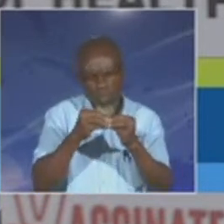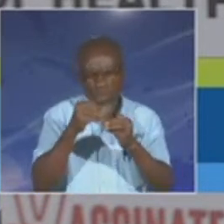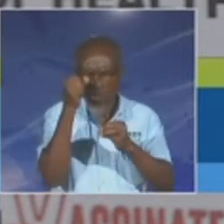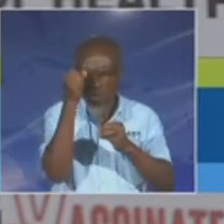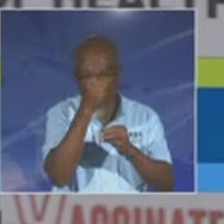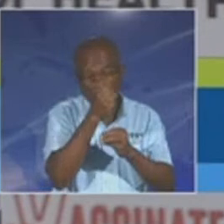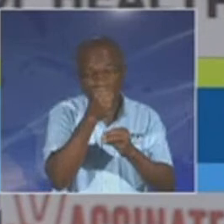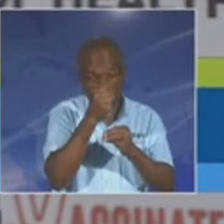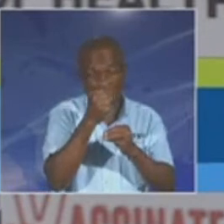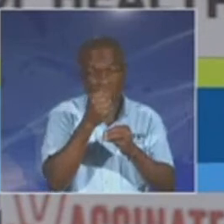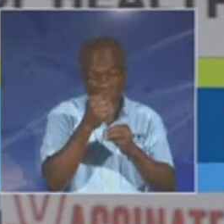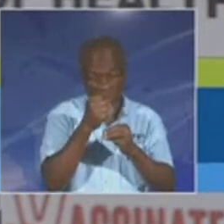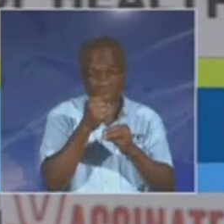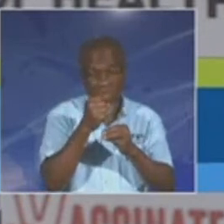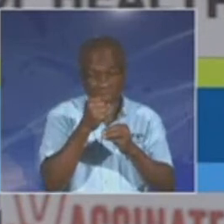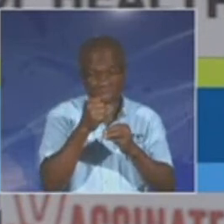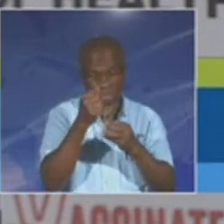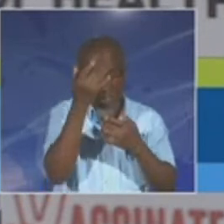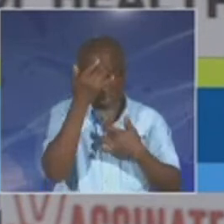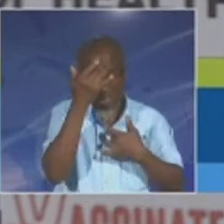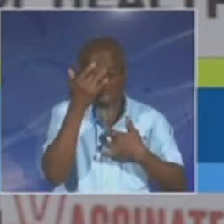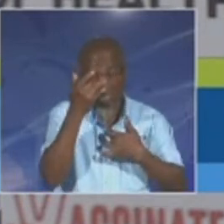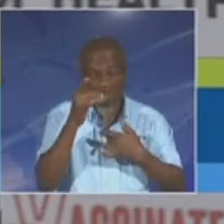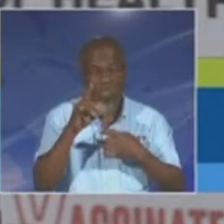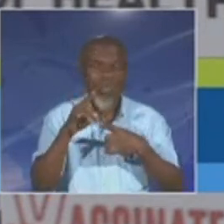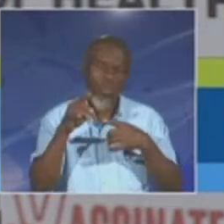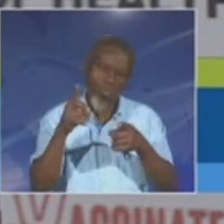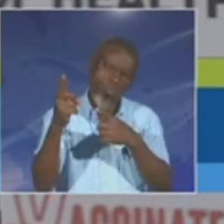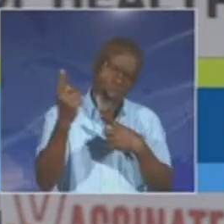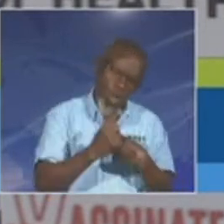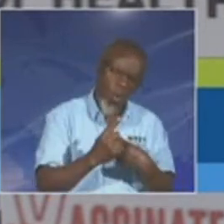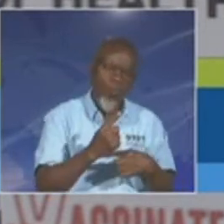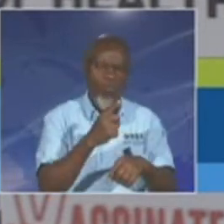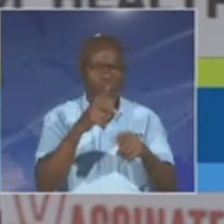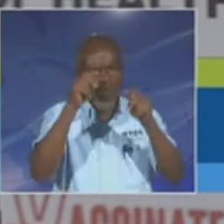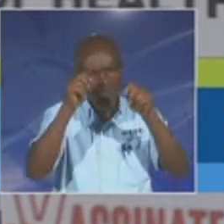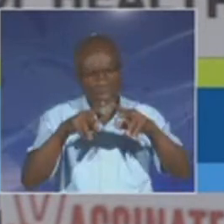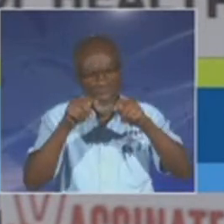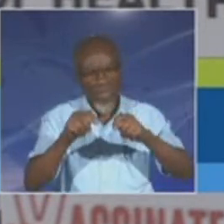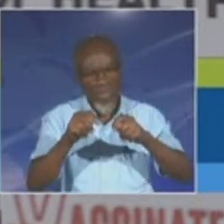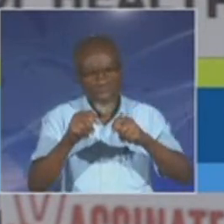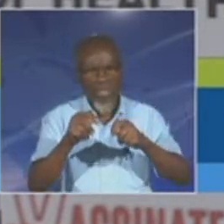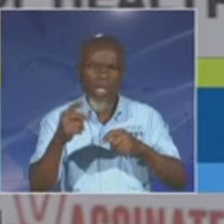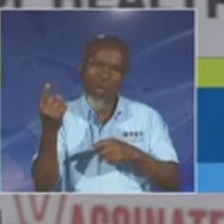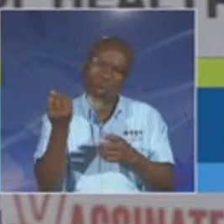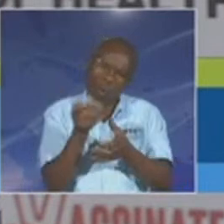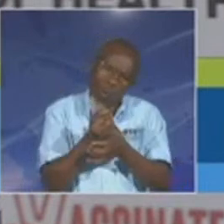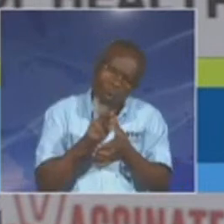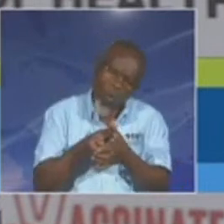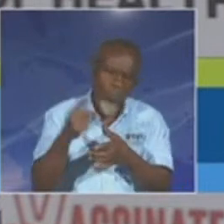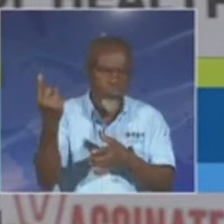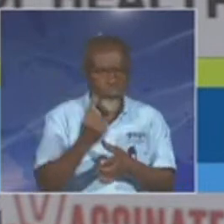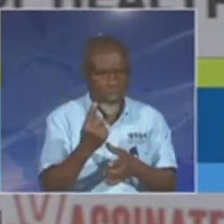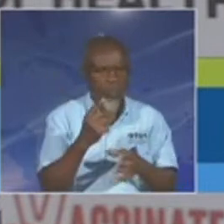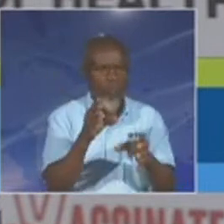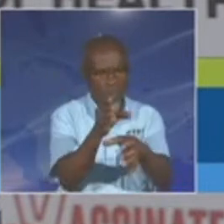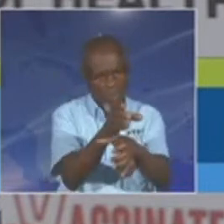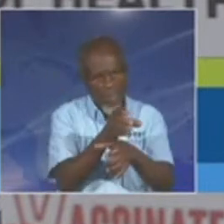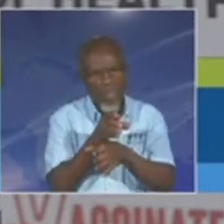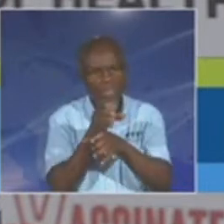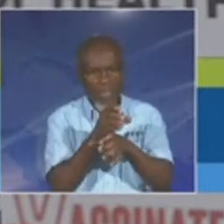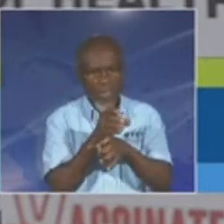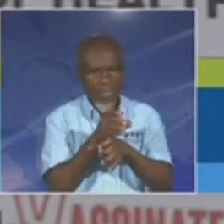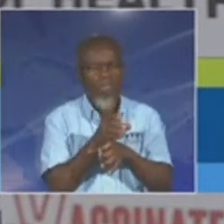need additional healthcare are the ones who present for testing and then present for care. And that is the spectrum of illness that we need to